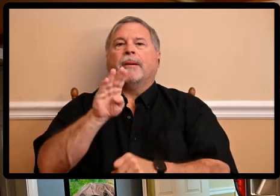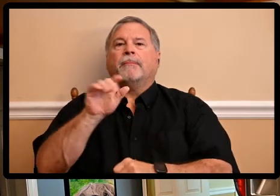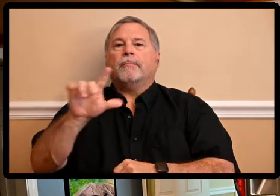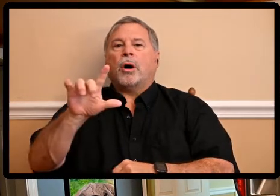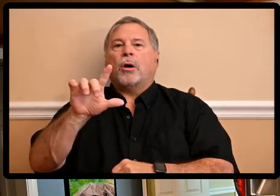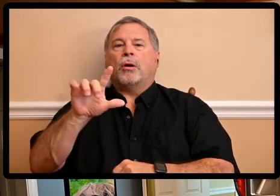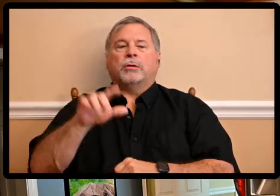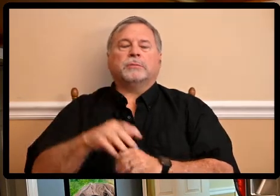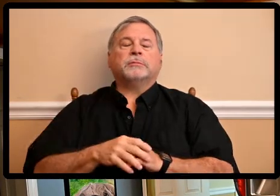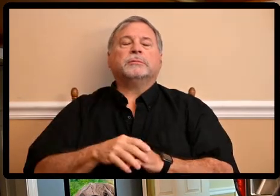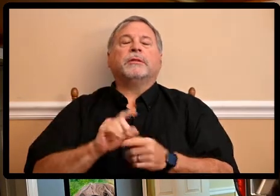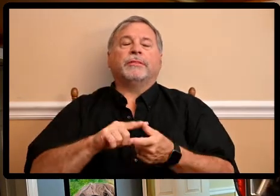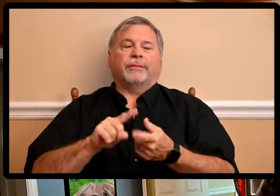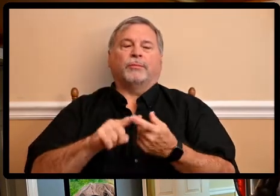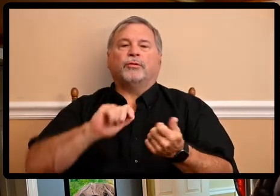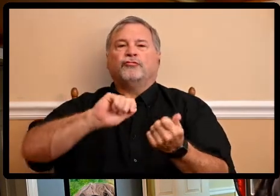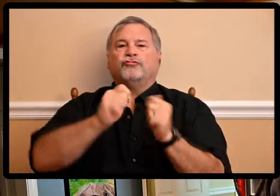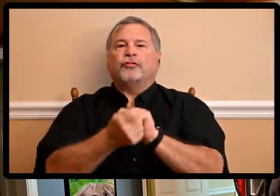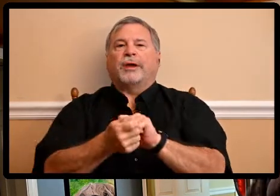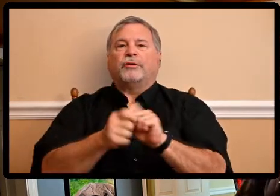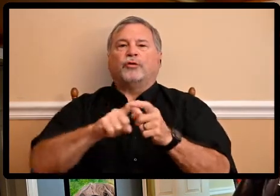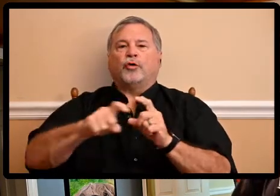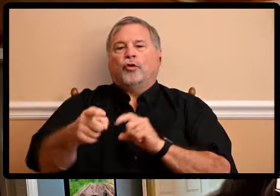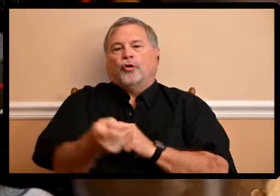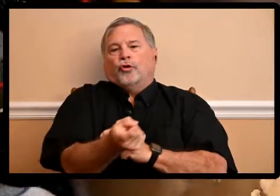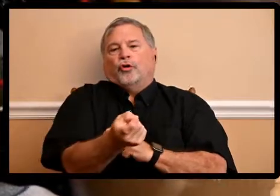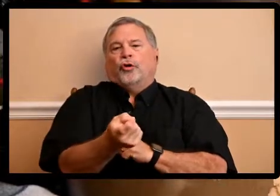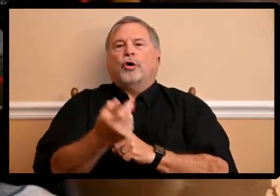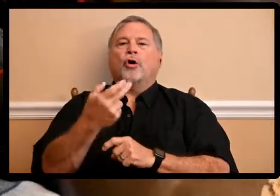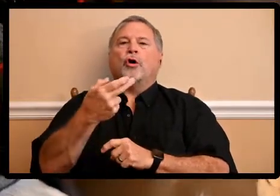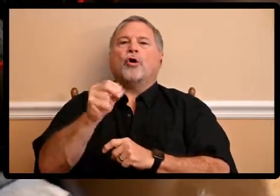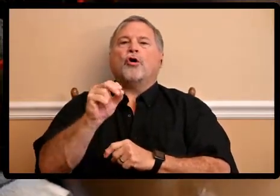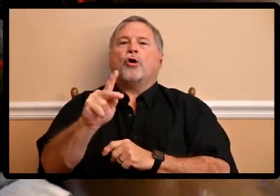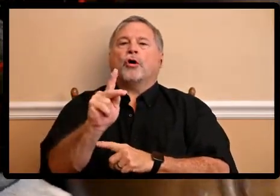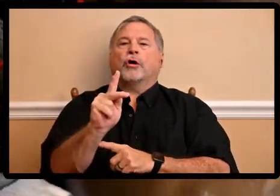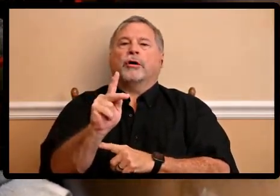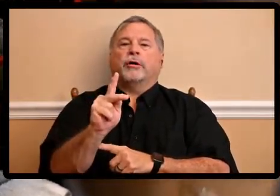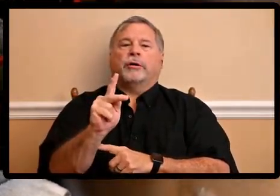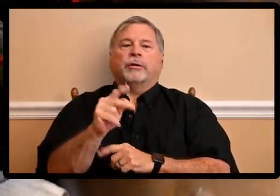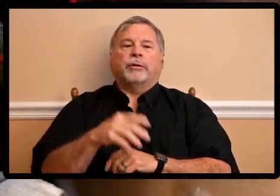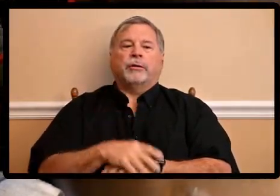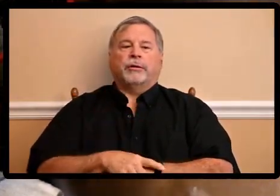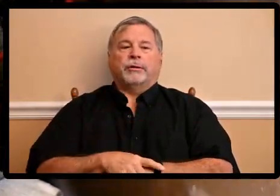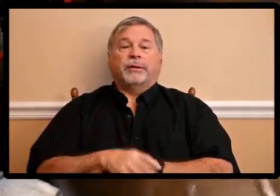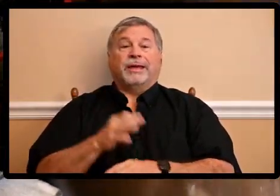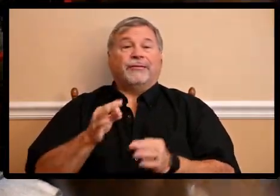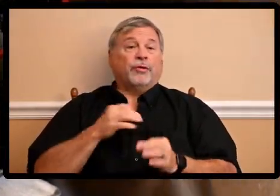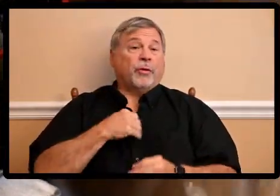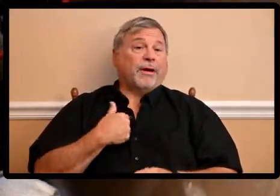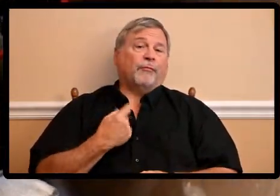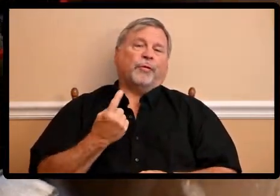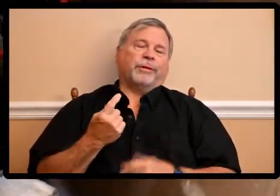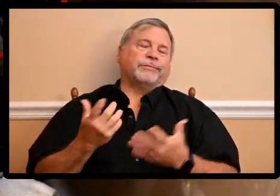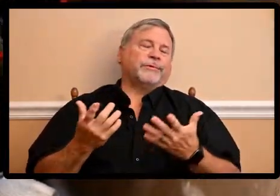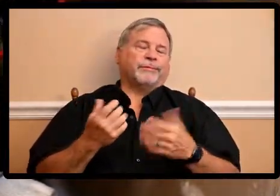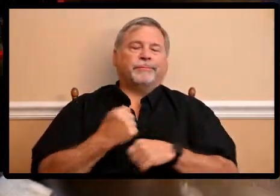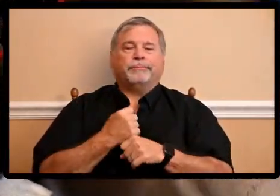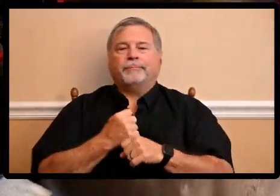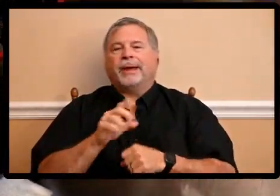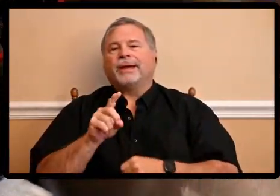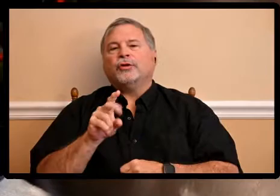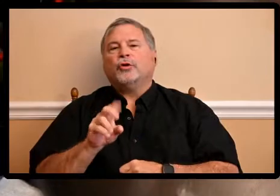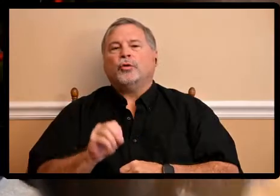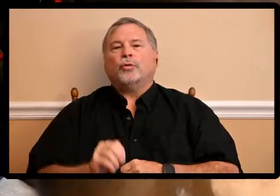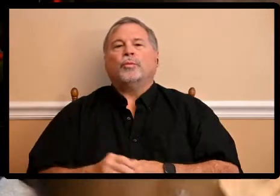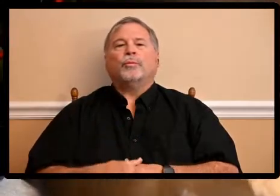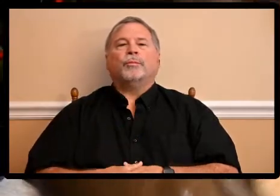dough, we're going to change over to the dough hook. And again, if you don't have one of these, you just make do with a paddle and